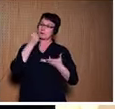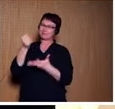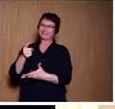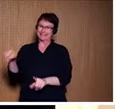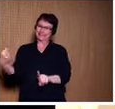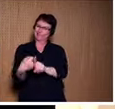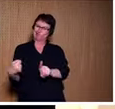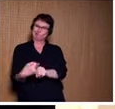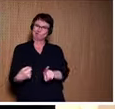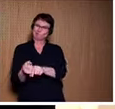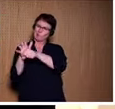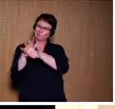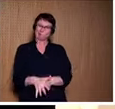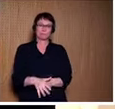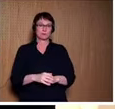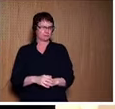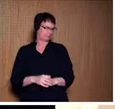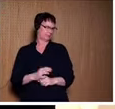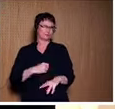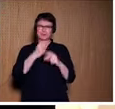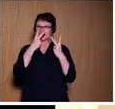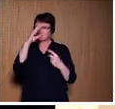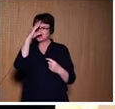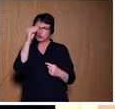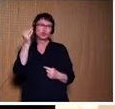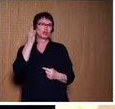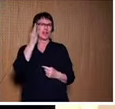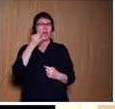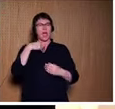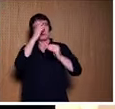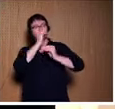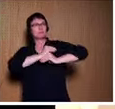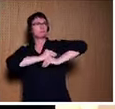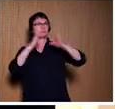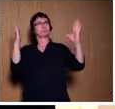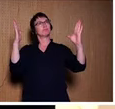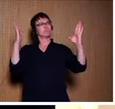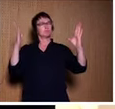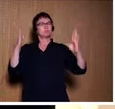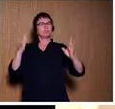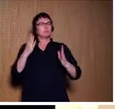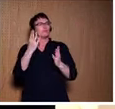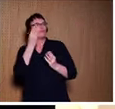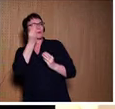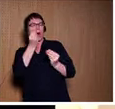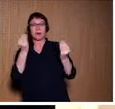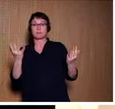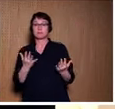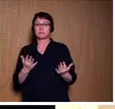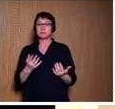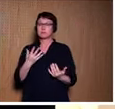idea of gender ideology, which is a key phrase used by conservative groups